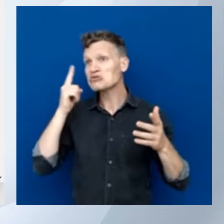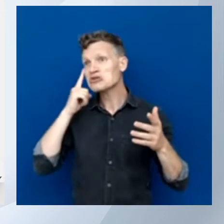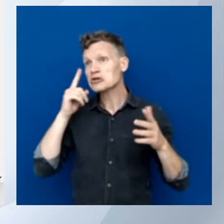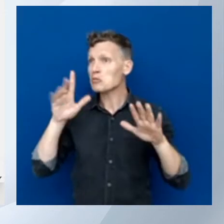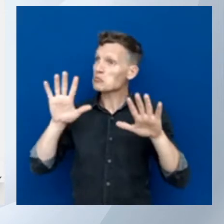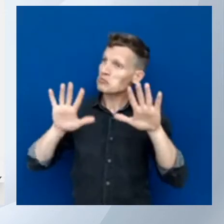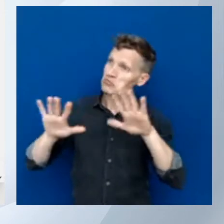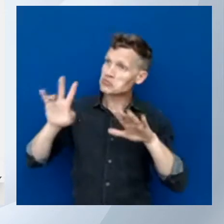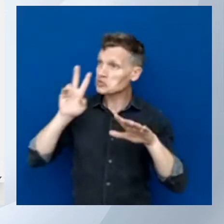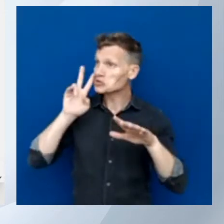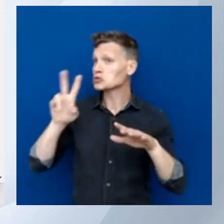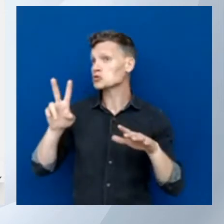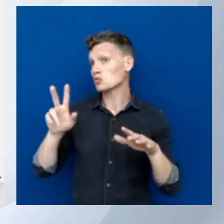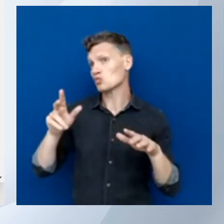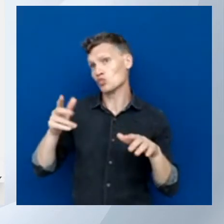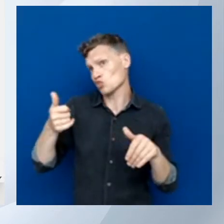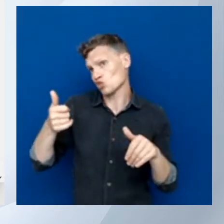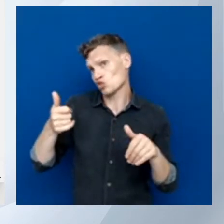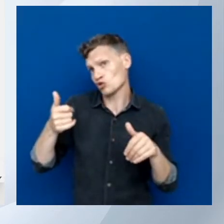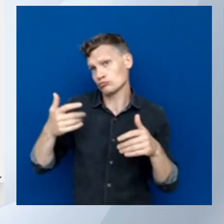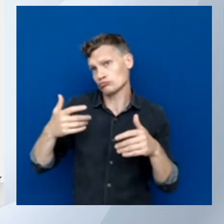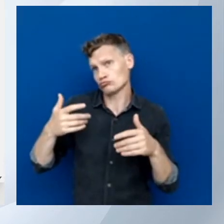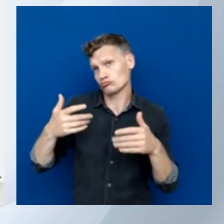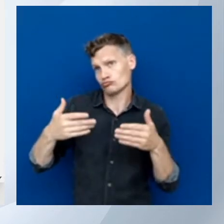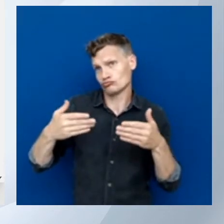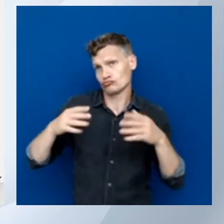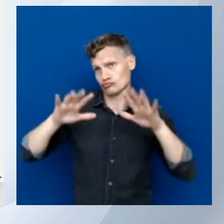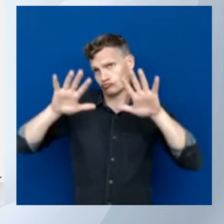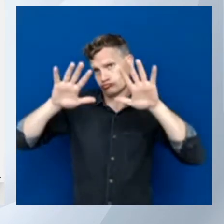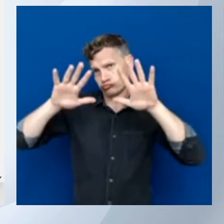okay results in the end.